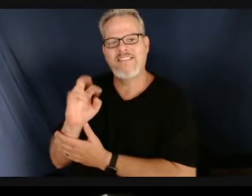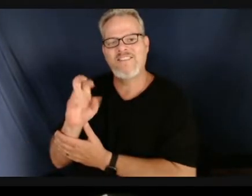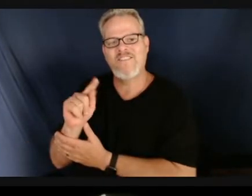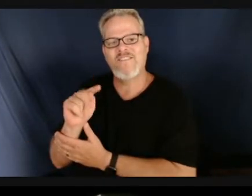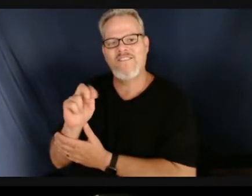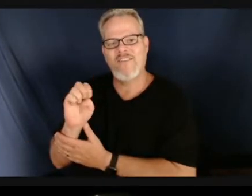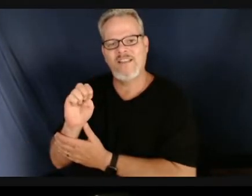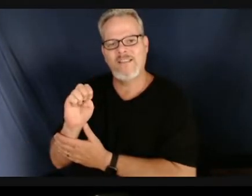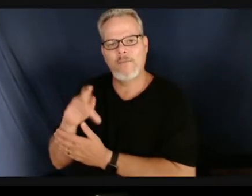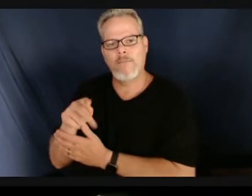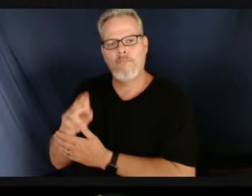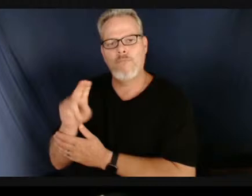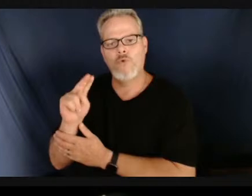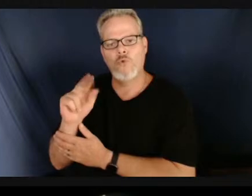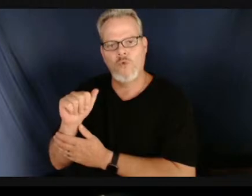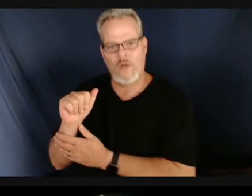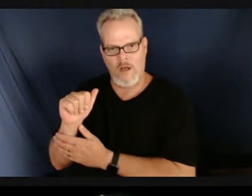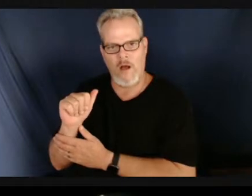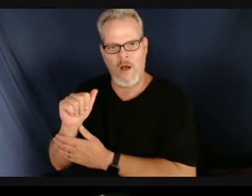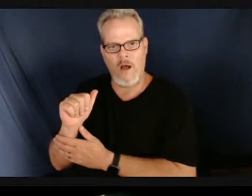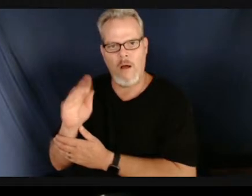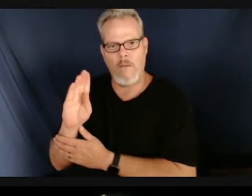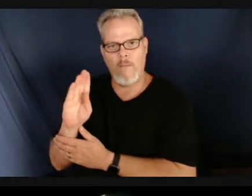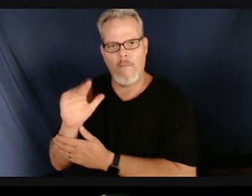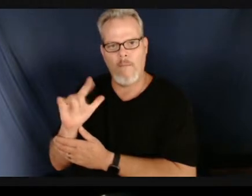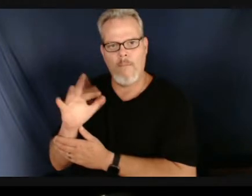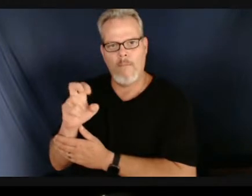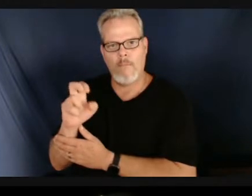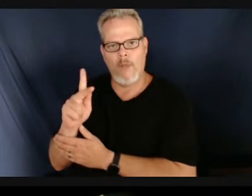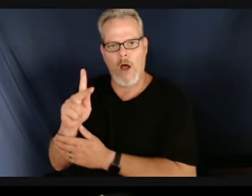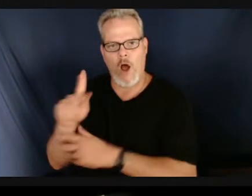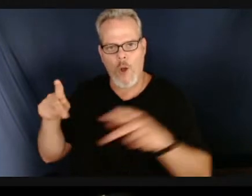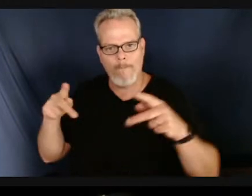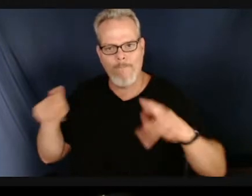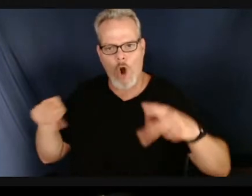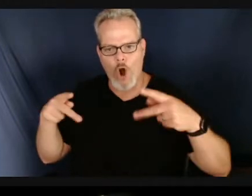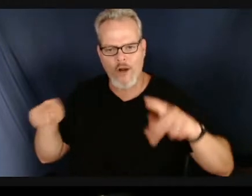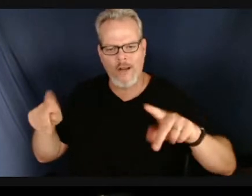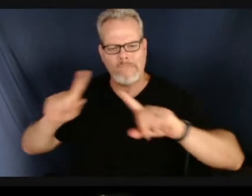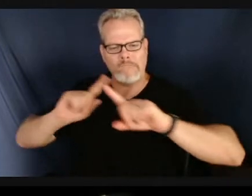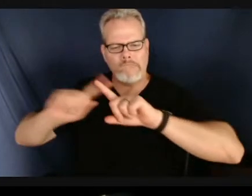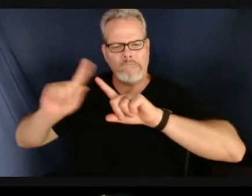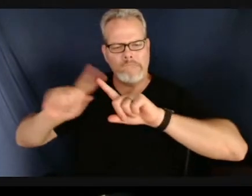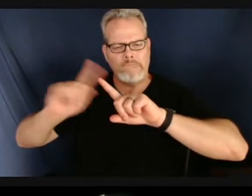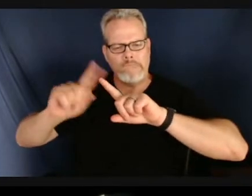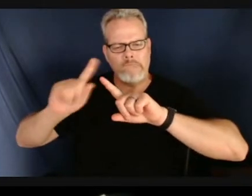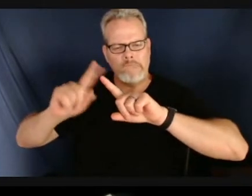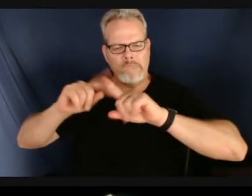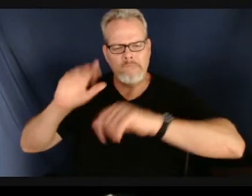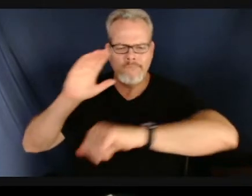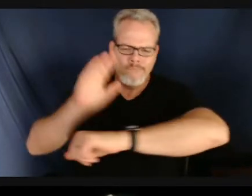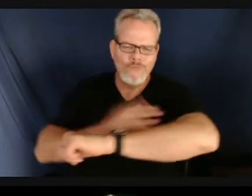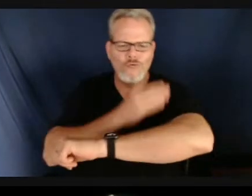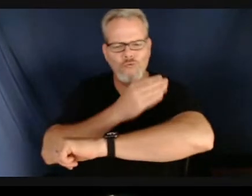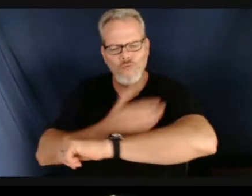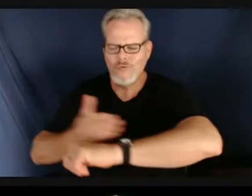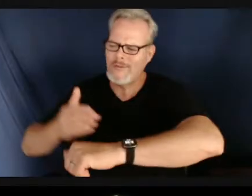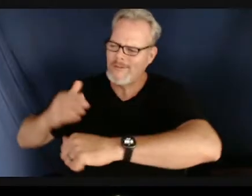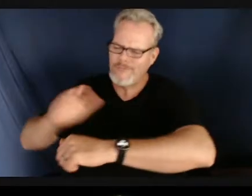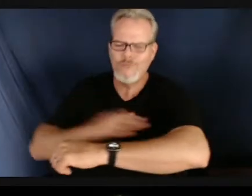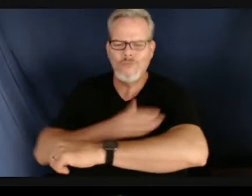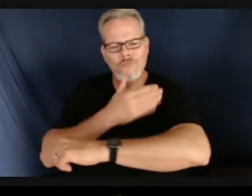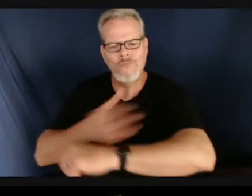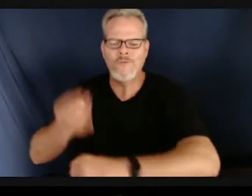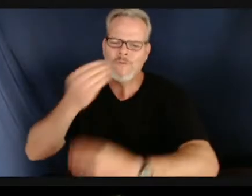that's 4:30 to 10. So that's the concert, music, food vendors. The beginning's going to be cultural practitioners,